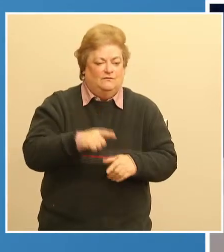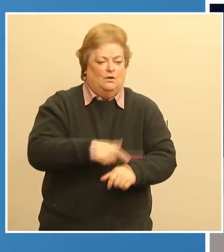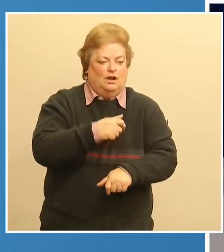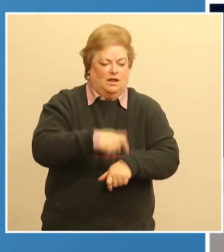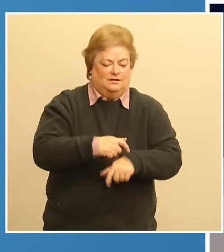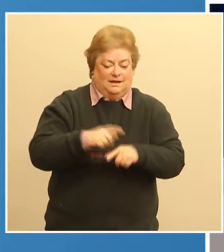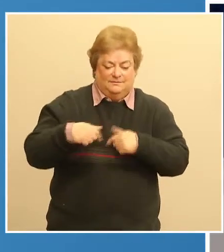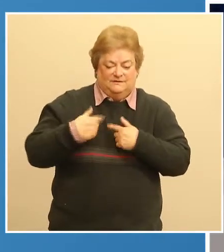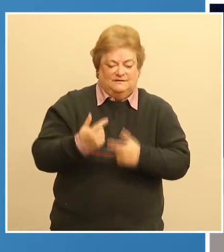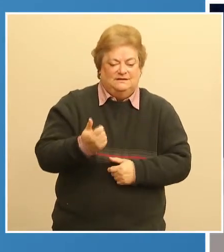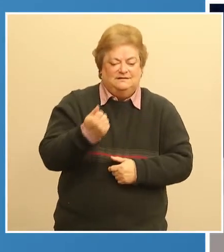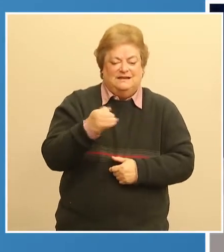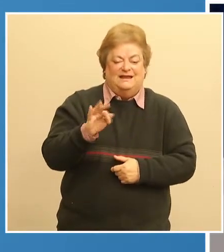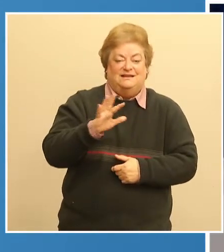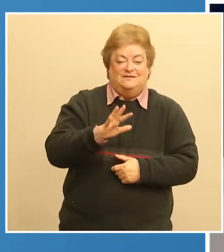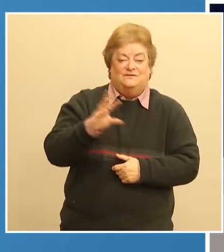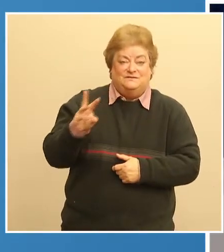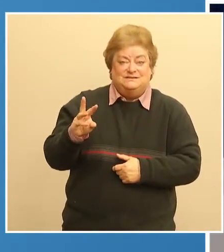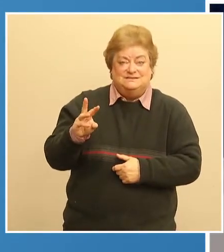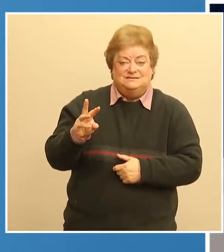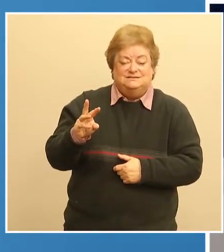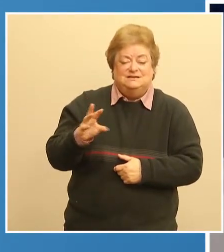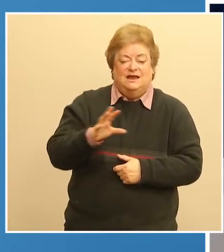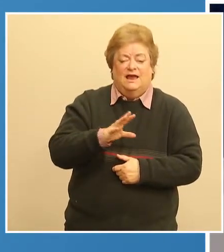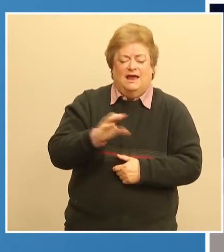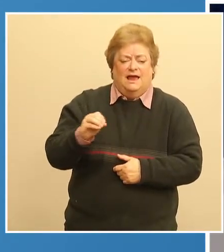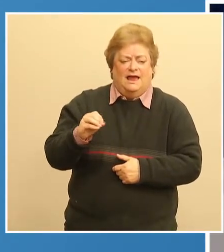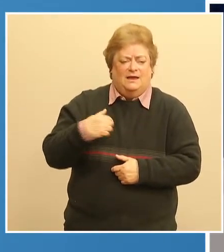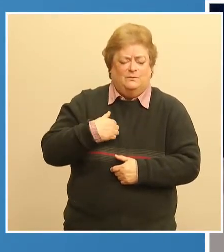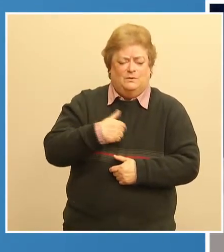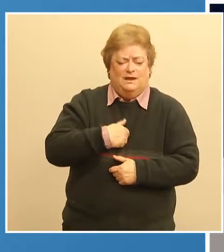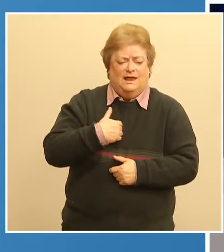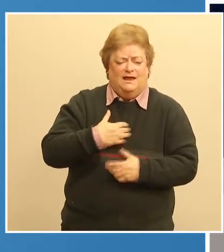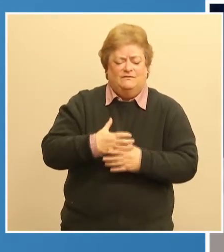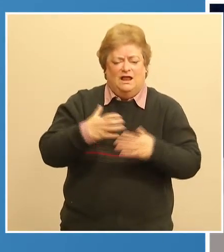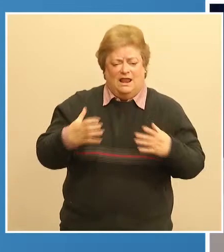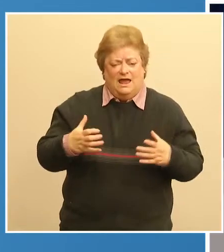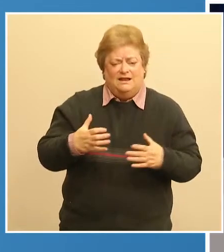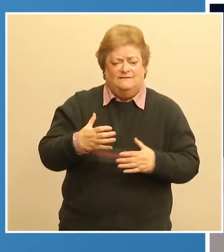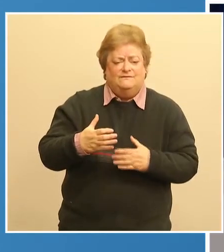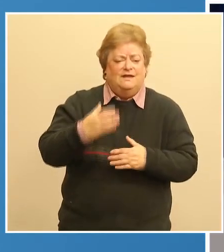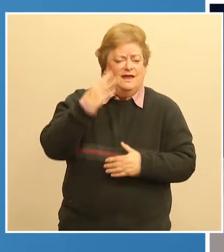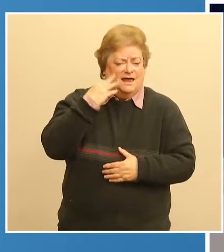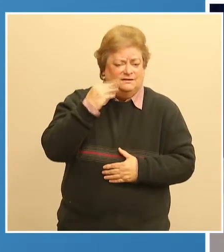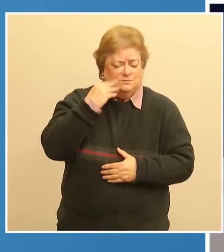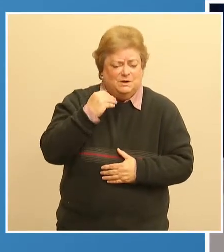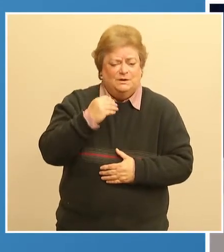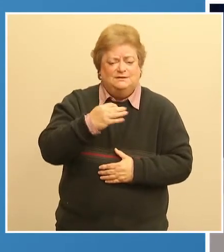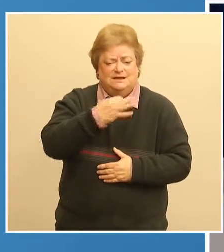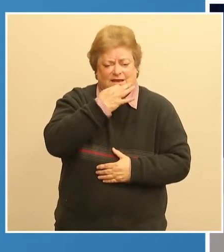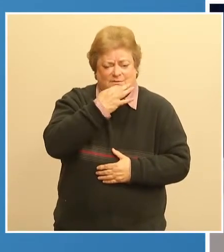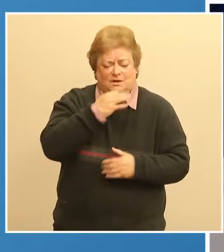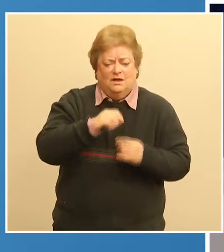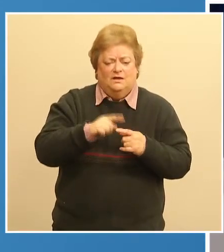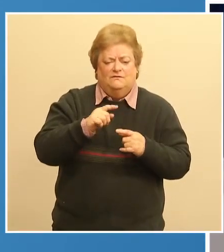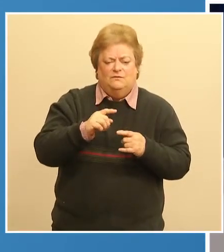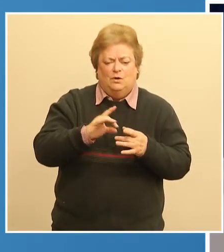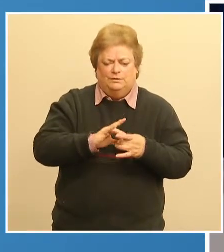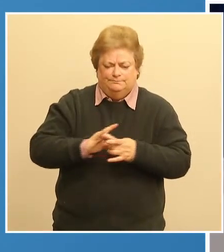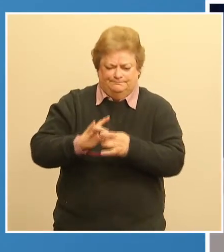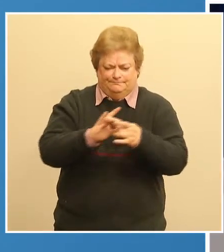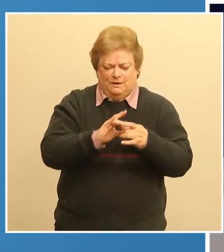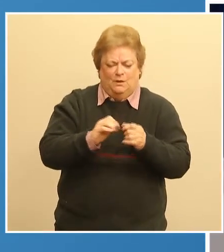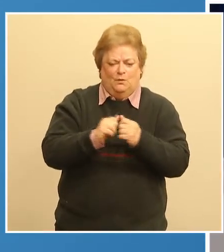since 1966. And we also have lots of experience and expertise now in the delivery and coordination